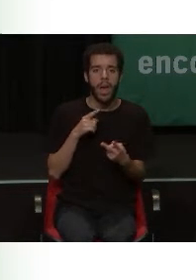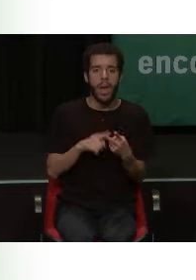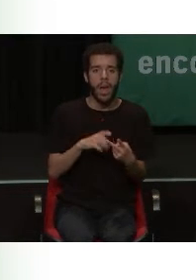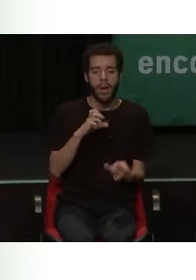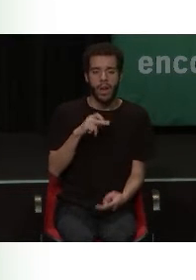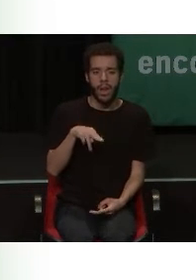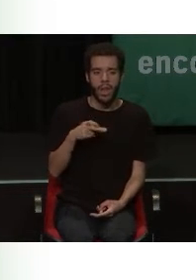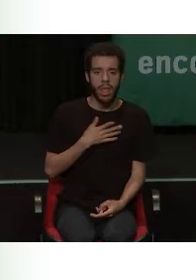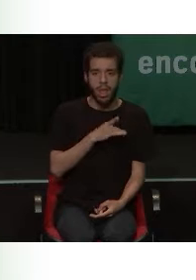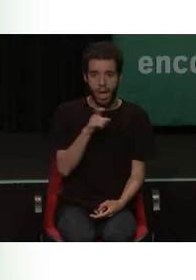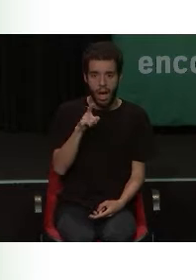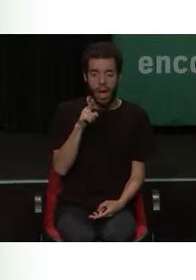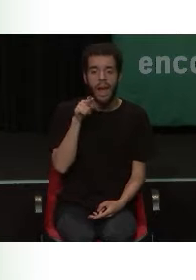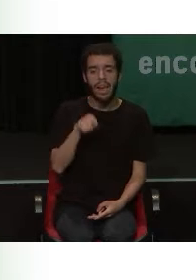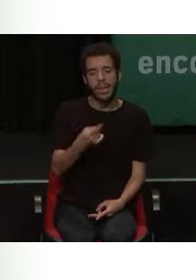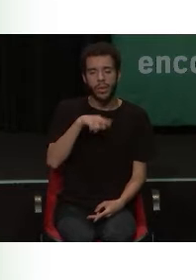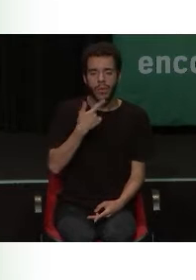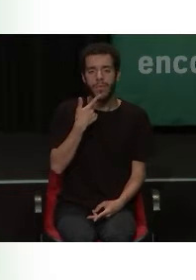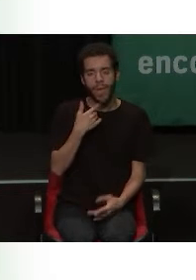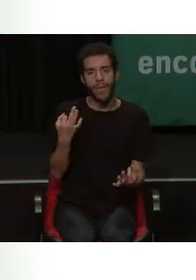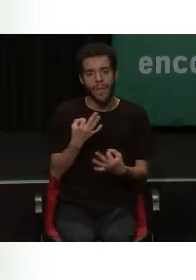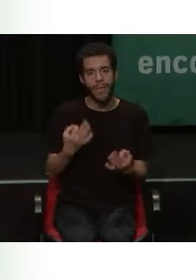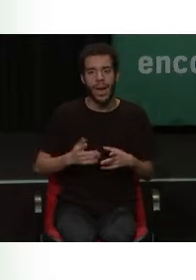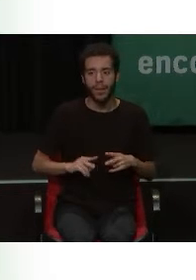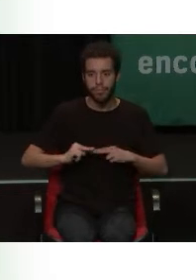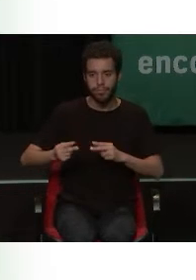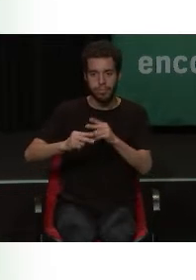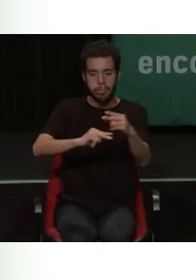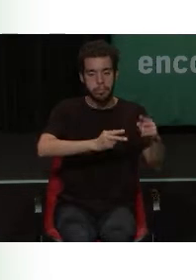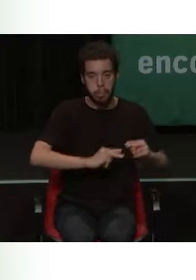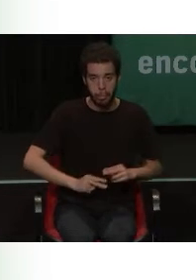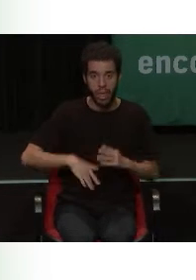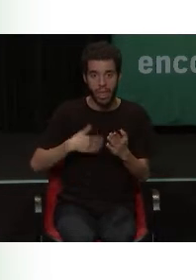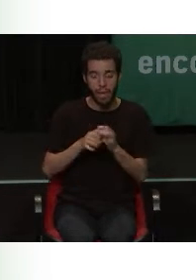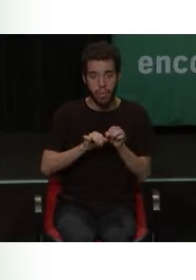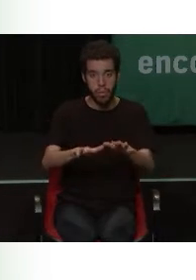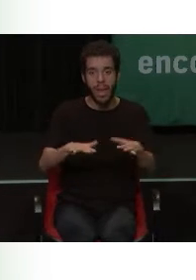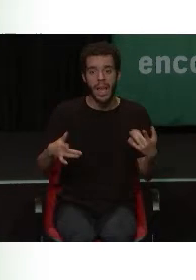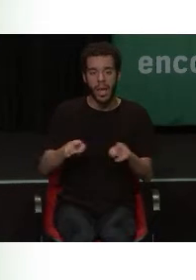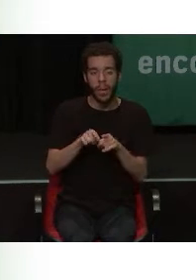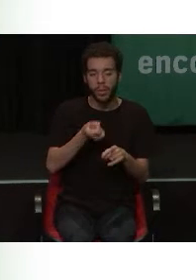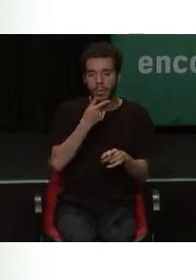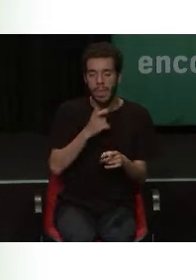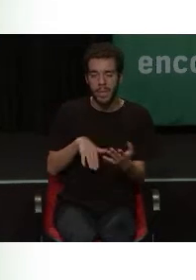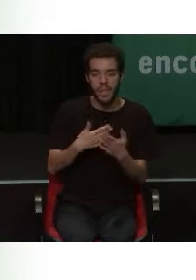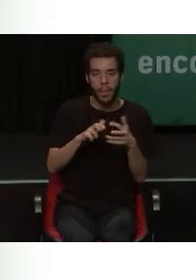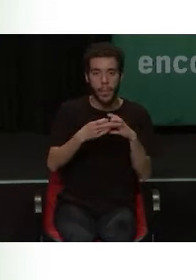etc. We understood that there was a low level of antibiotic